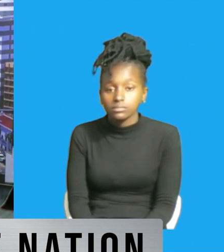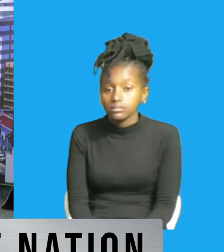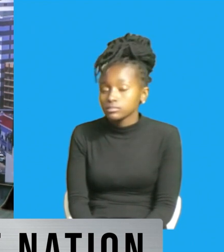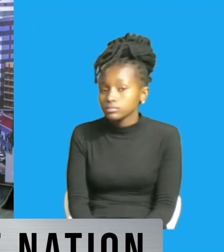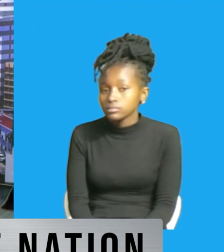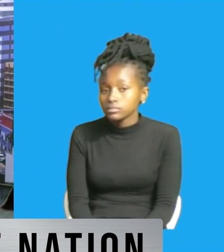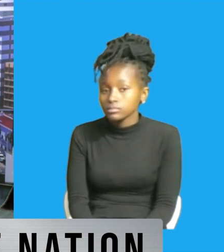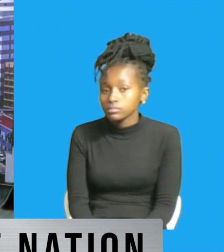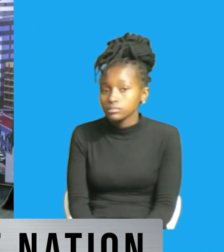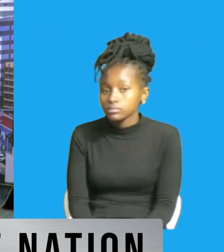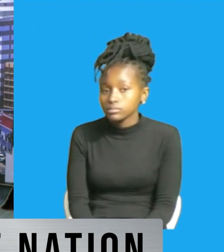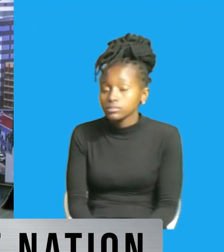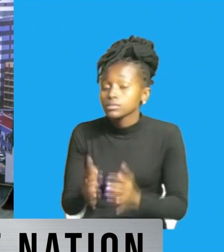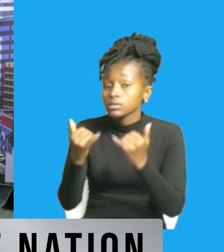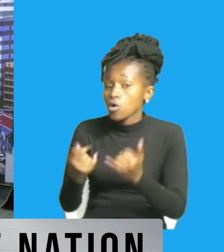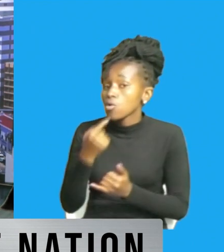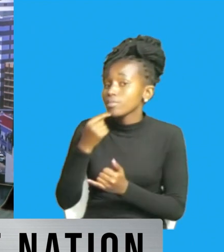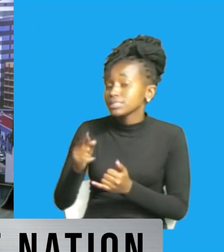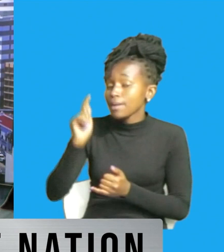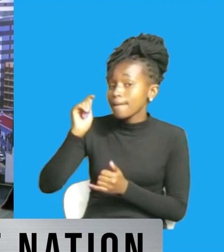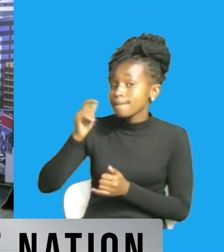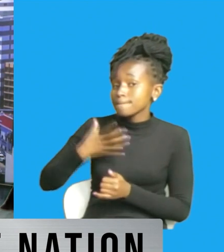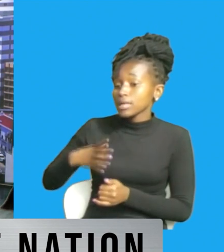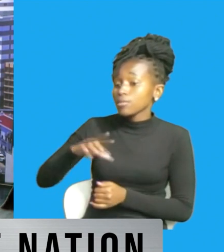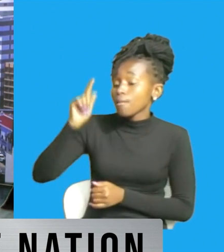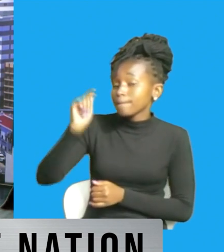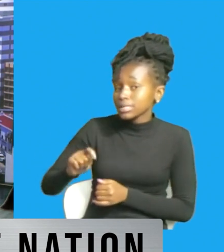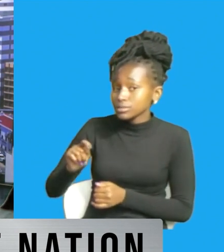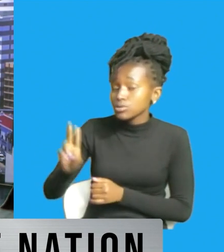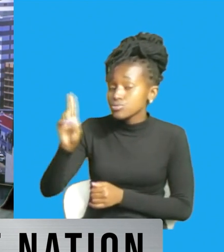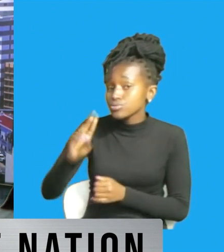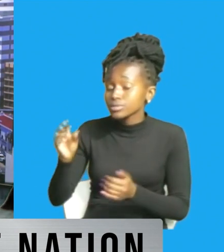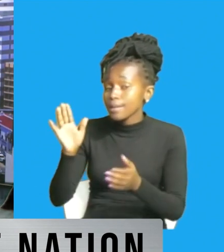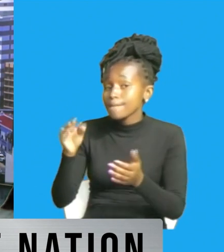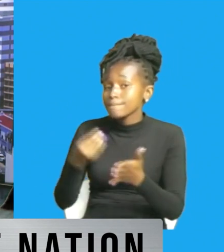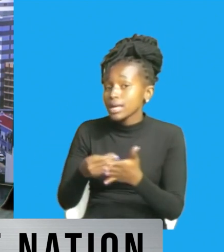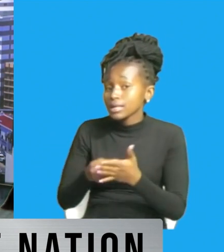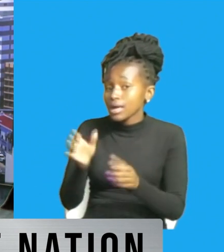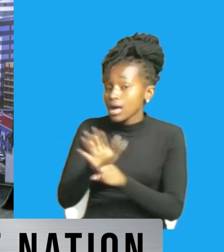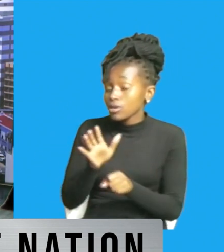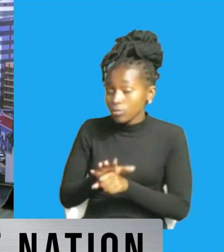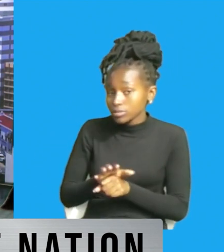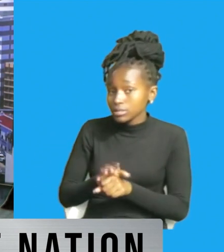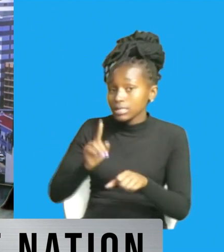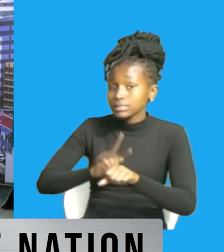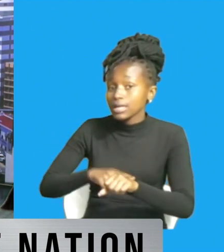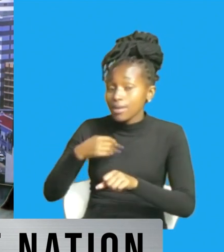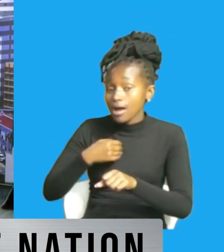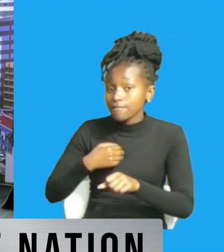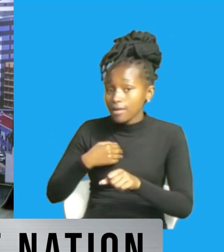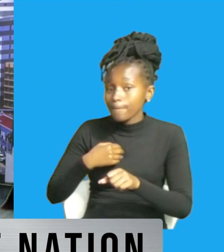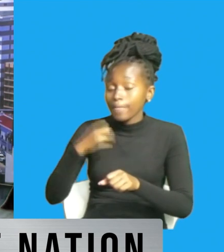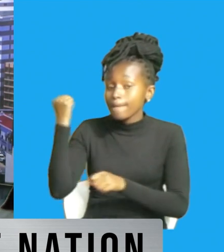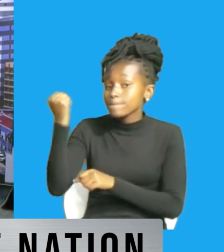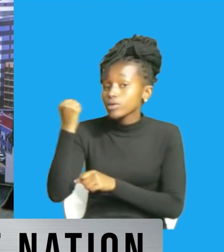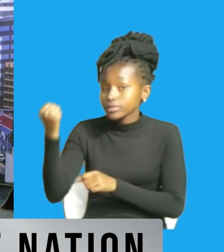you have to spend on politics. And Jonah, I think the problem that politics in this country